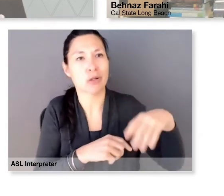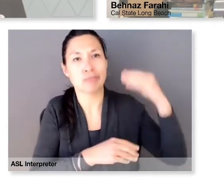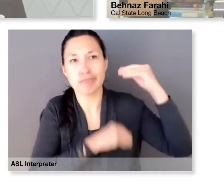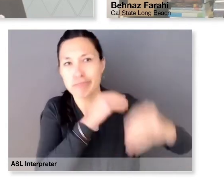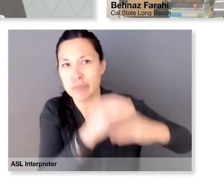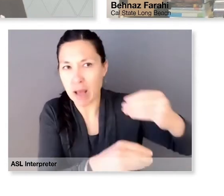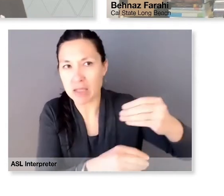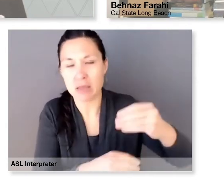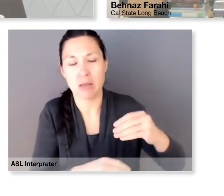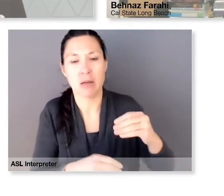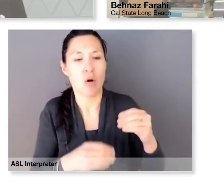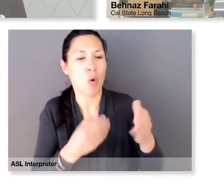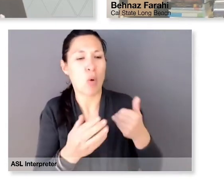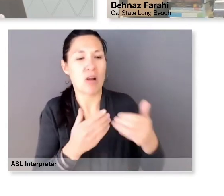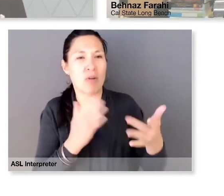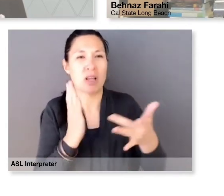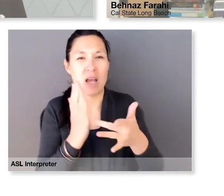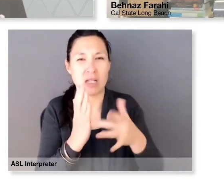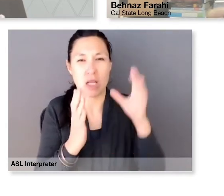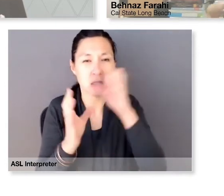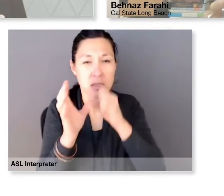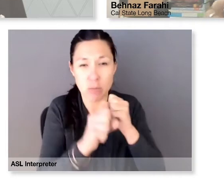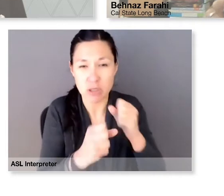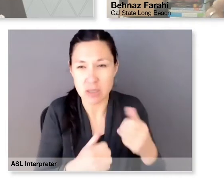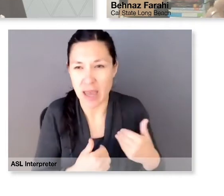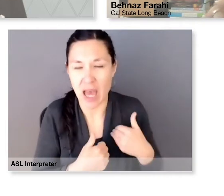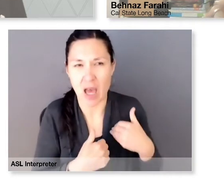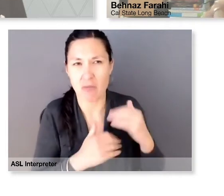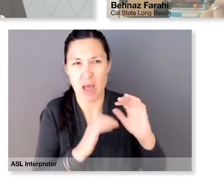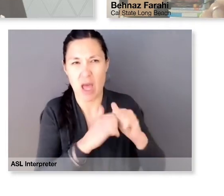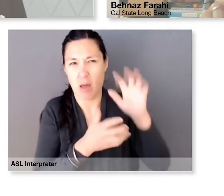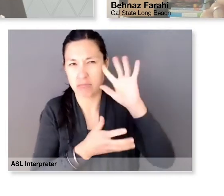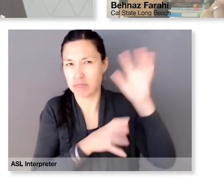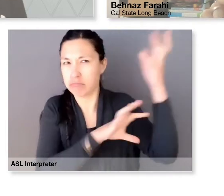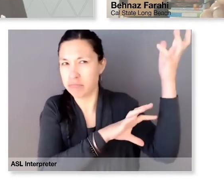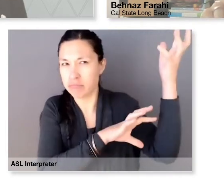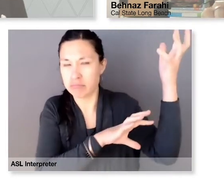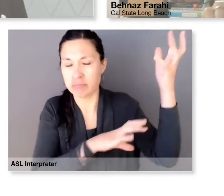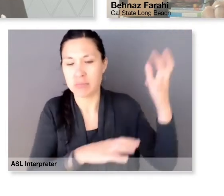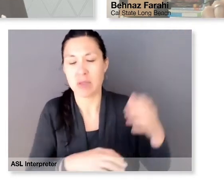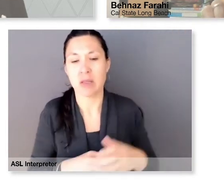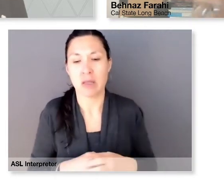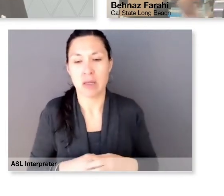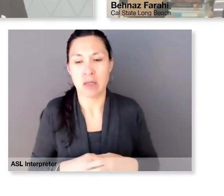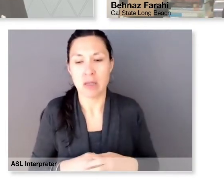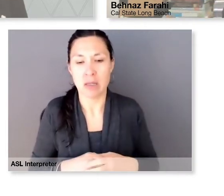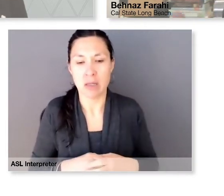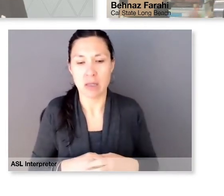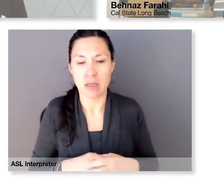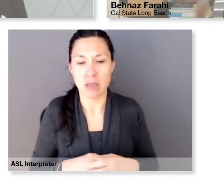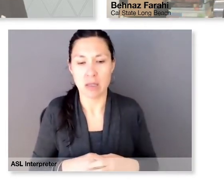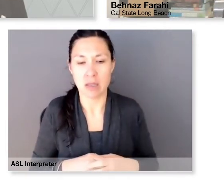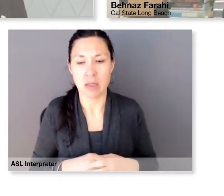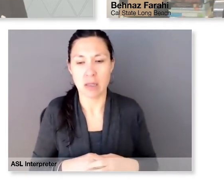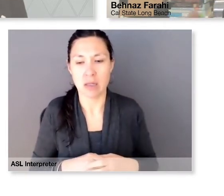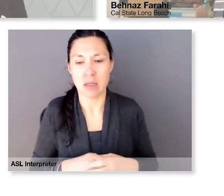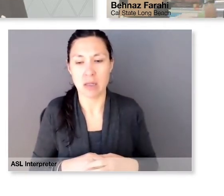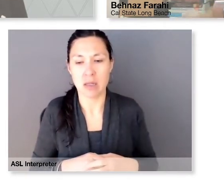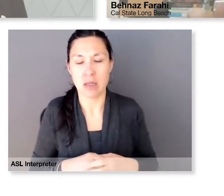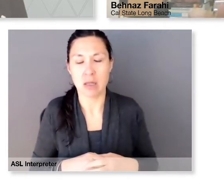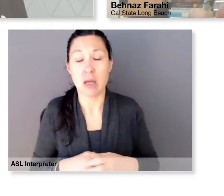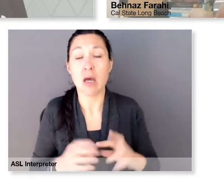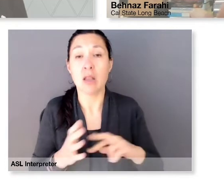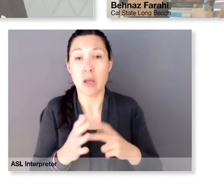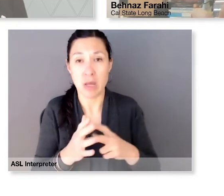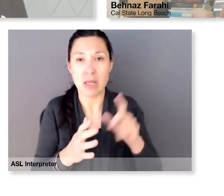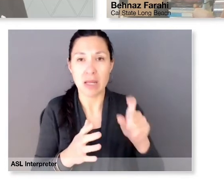technological assumptions that we have. So it's always this sort of having a hand on with technology